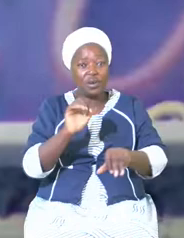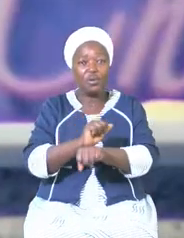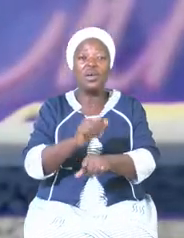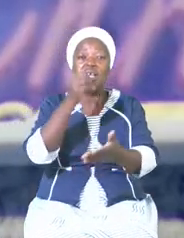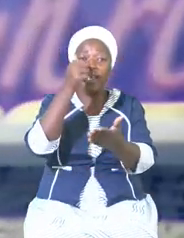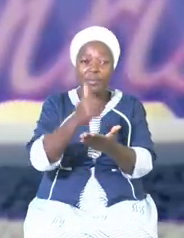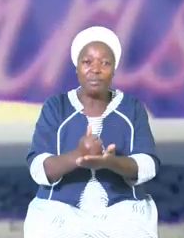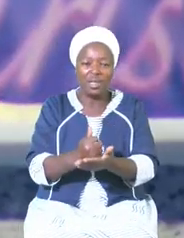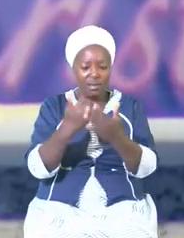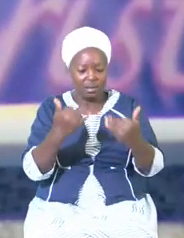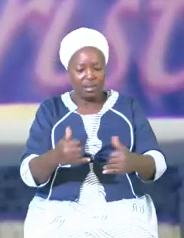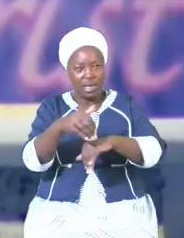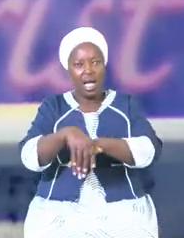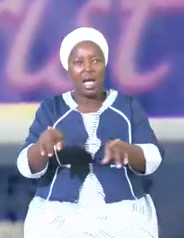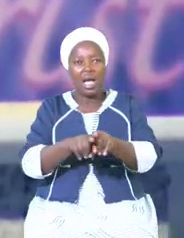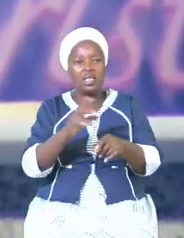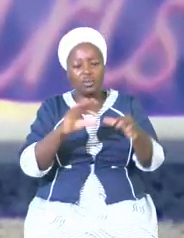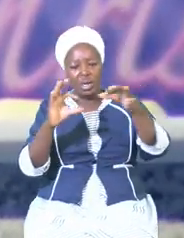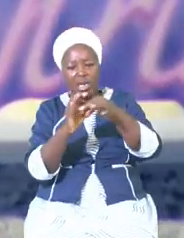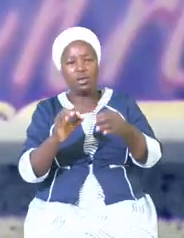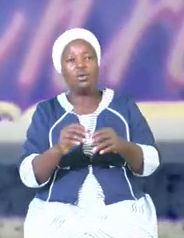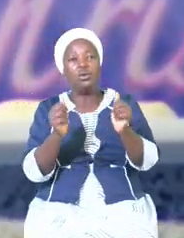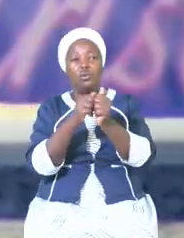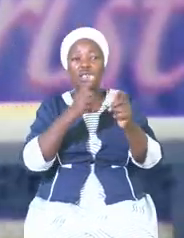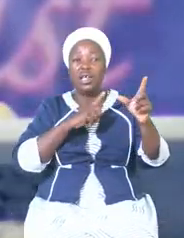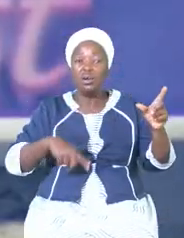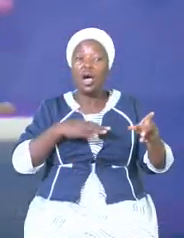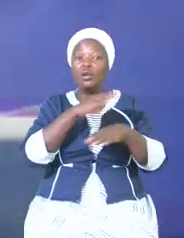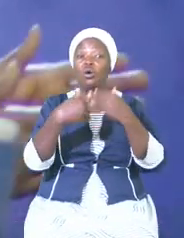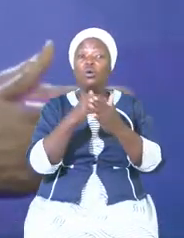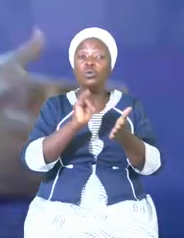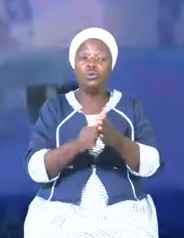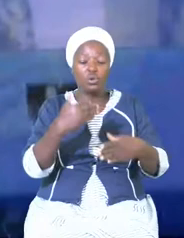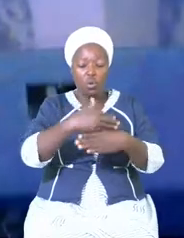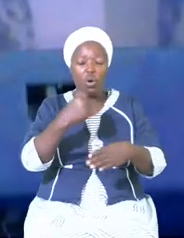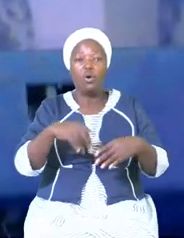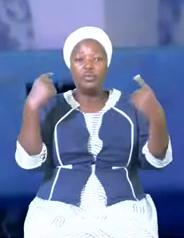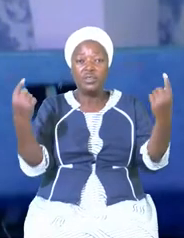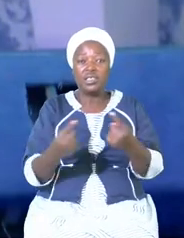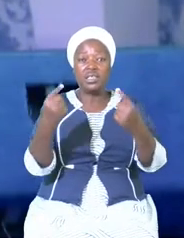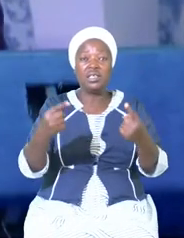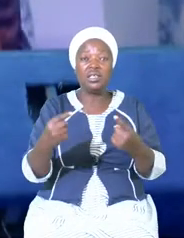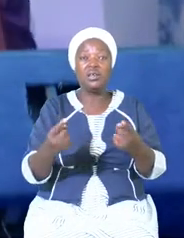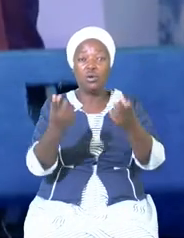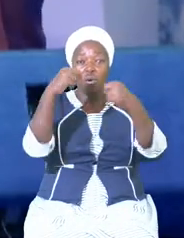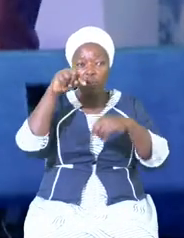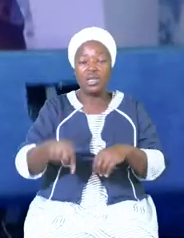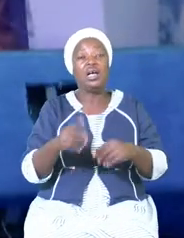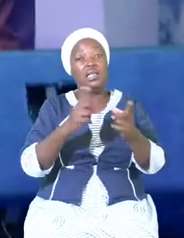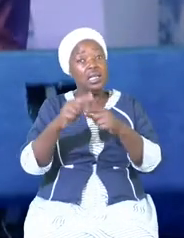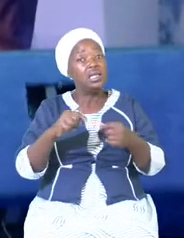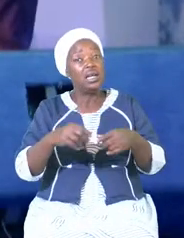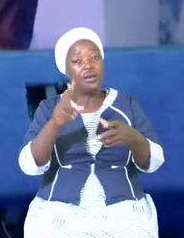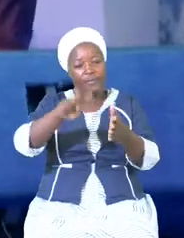Tonight, as you link up with the Lord, and all those walls of iniquity, they come down and they fall